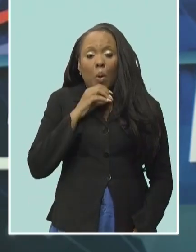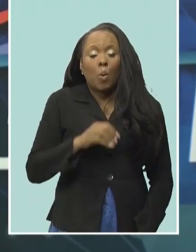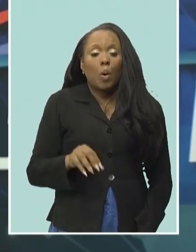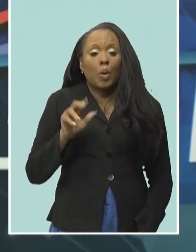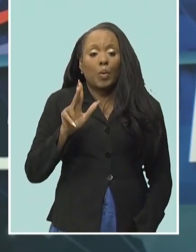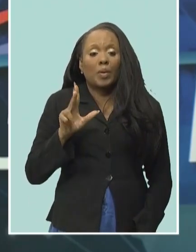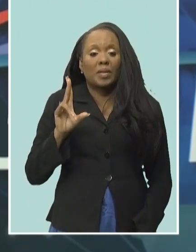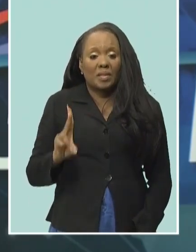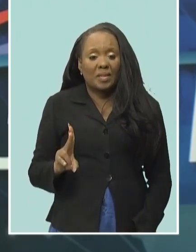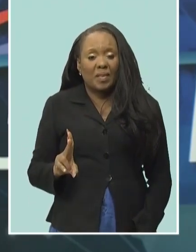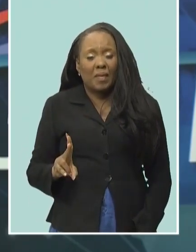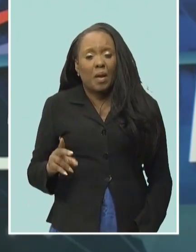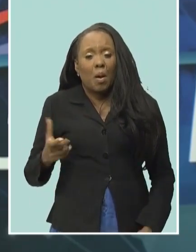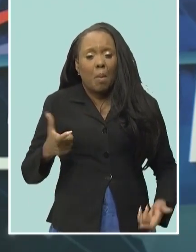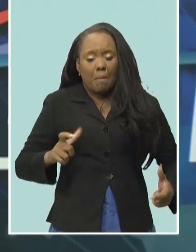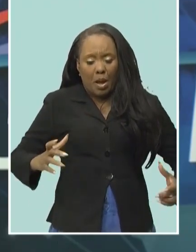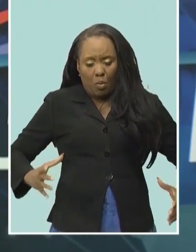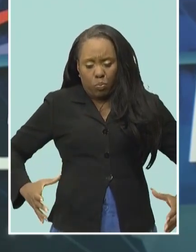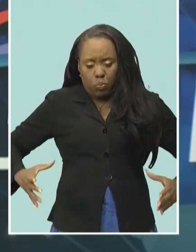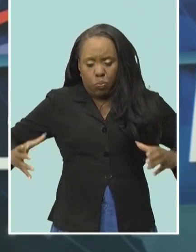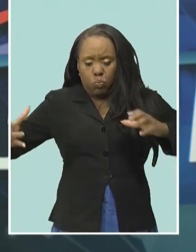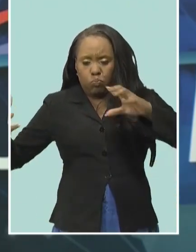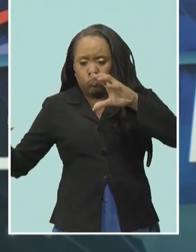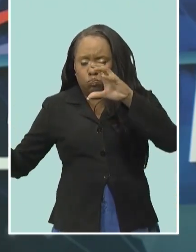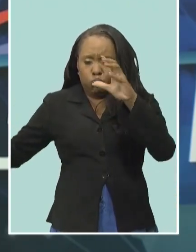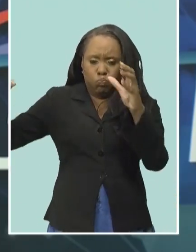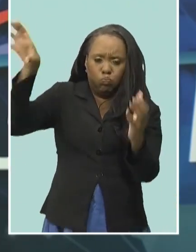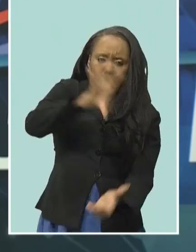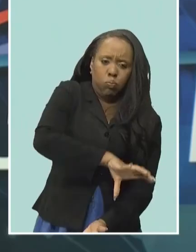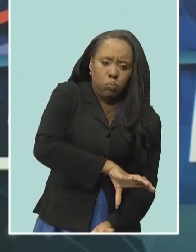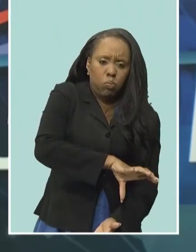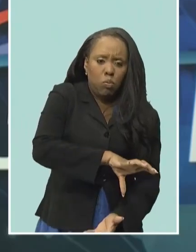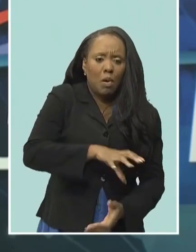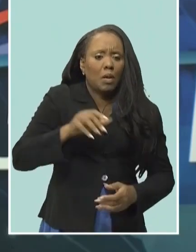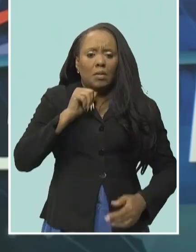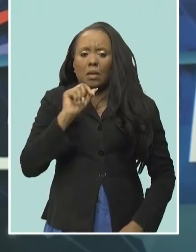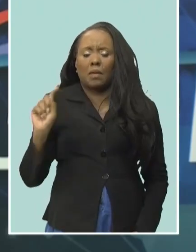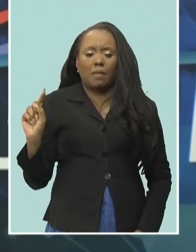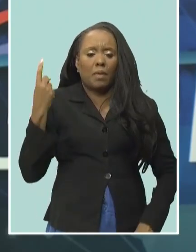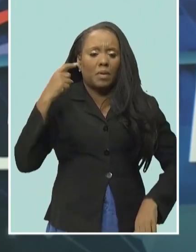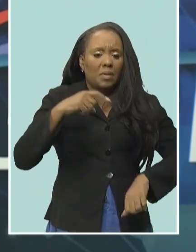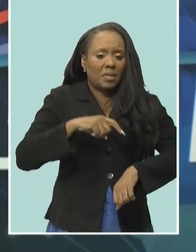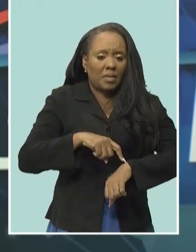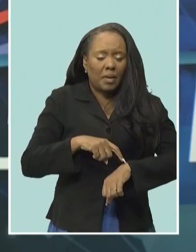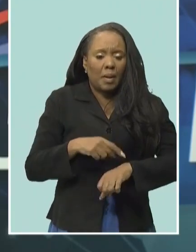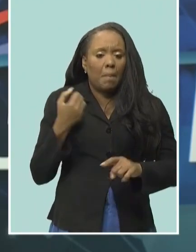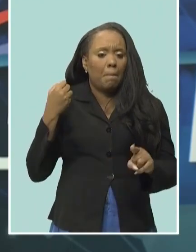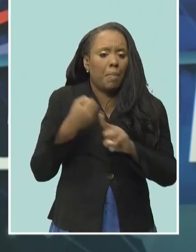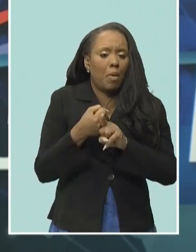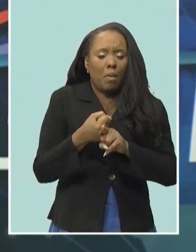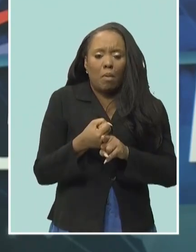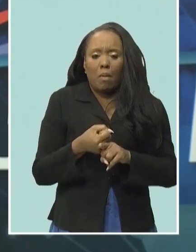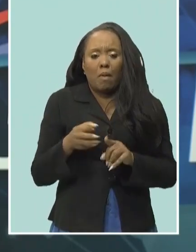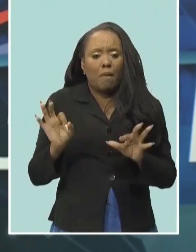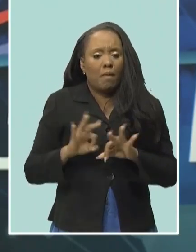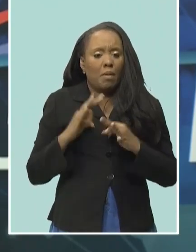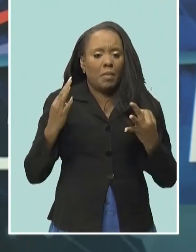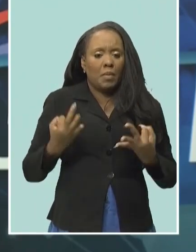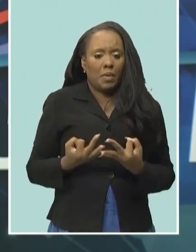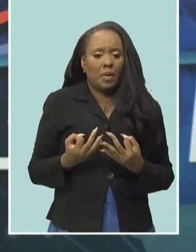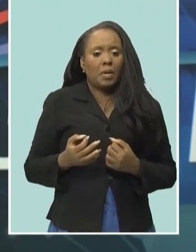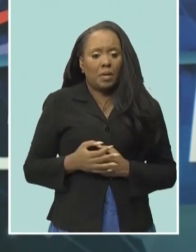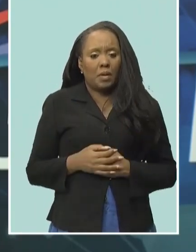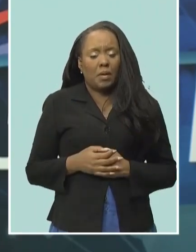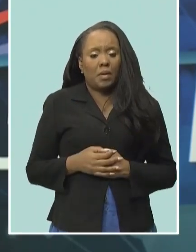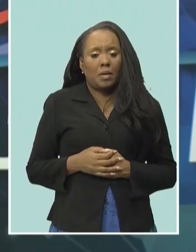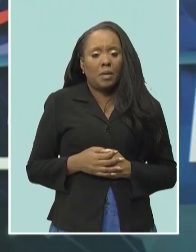boulder fell on the vehicle he was operating. However, this is not the first time unexpected tragedy has hit the family, as the mother